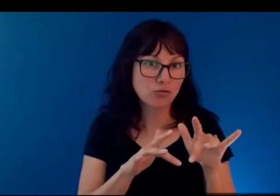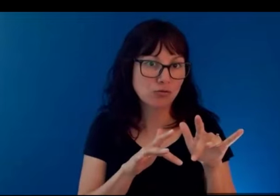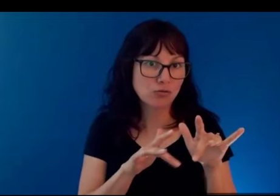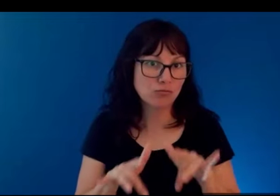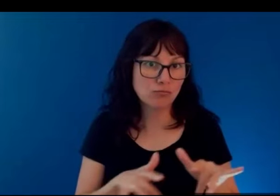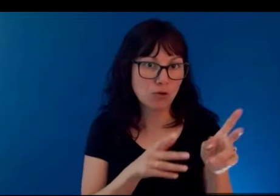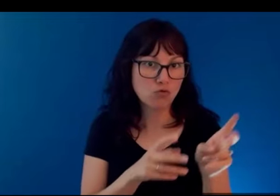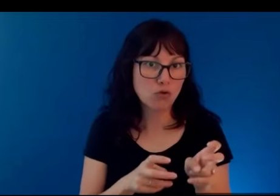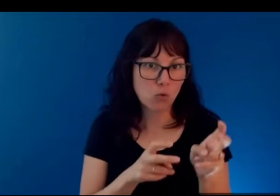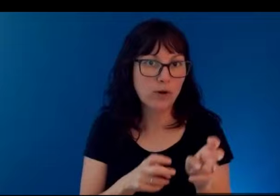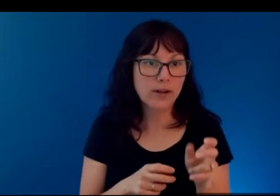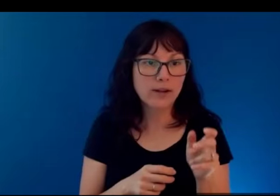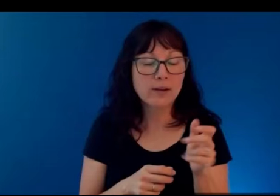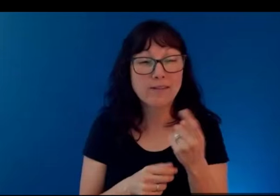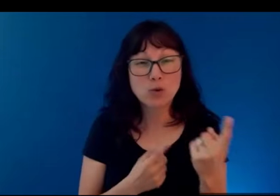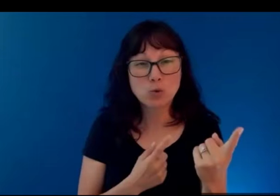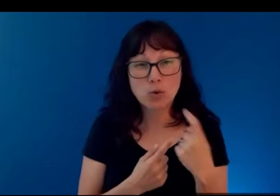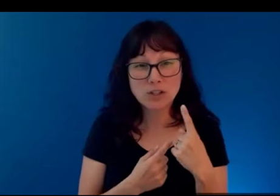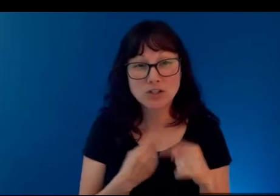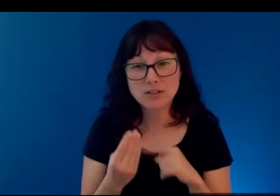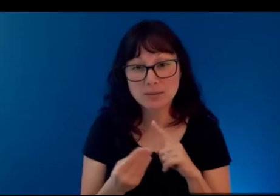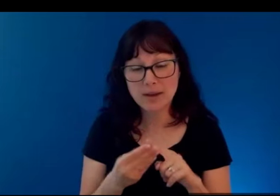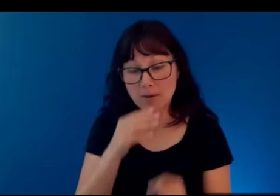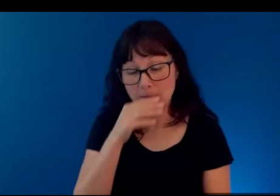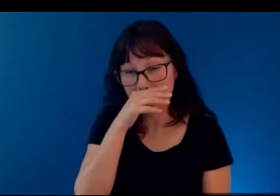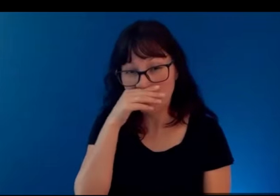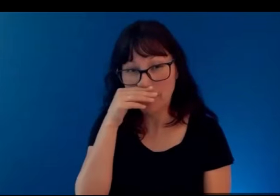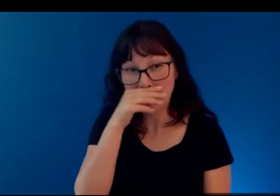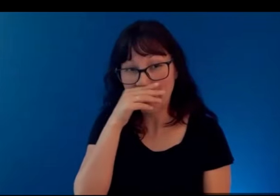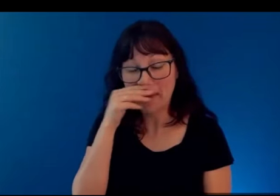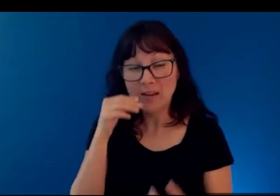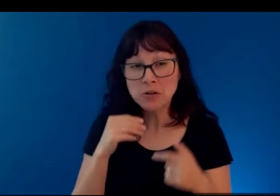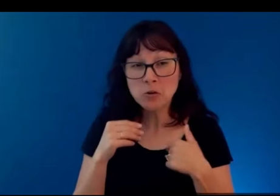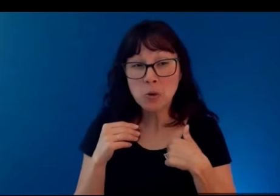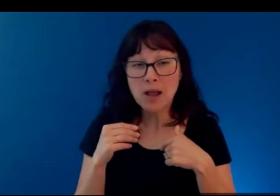been a few questions about, do I have to,